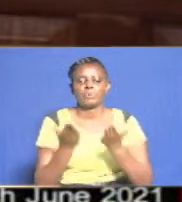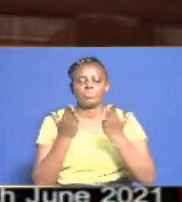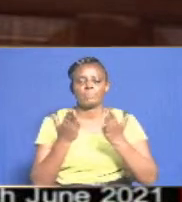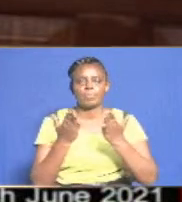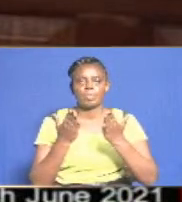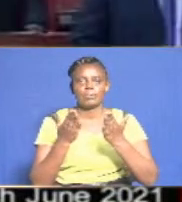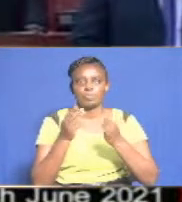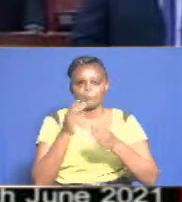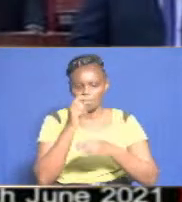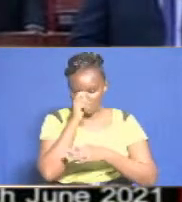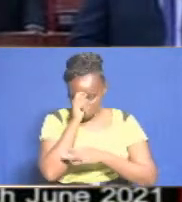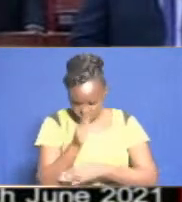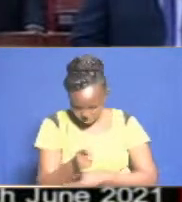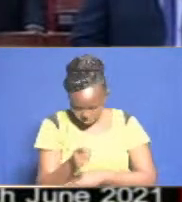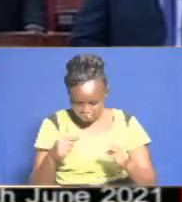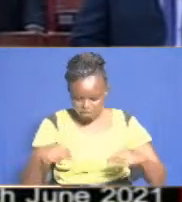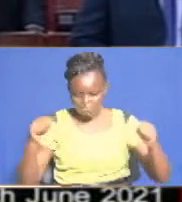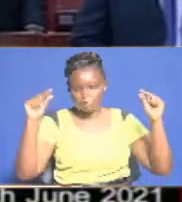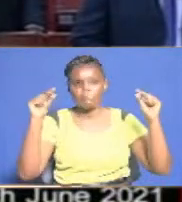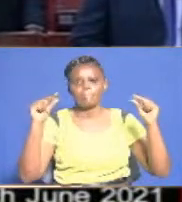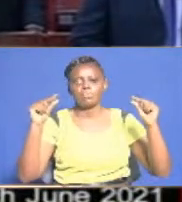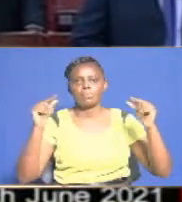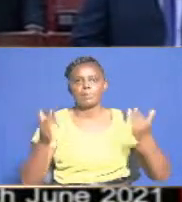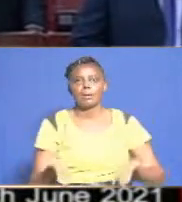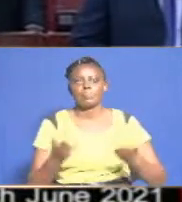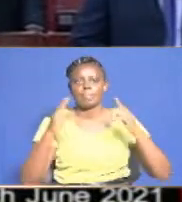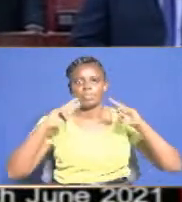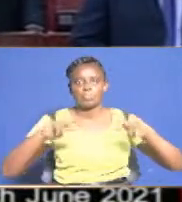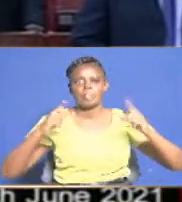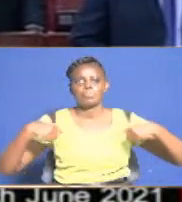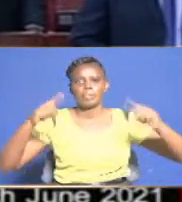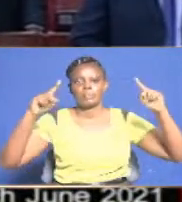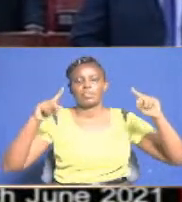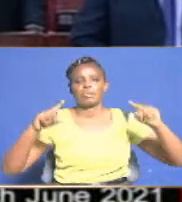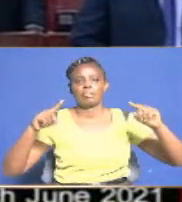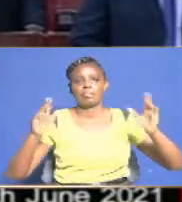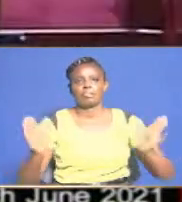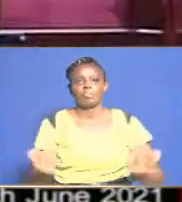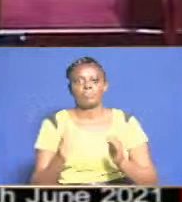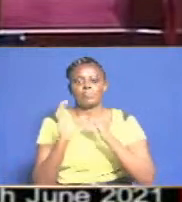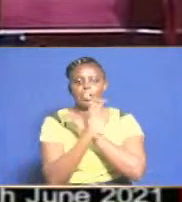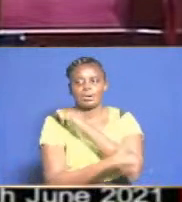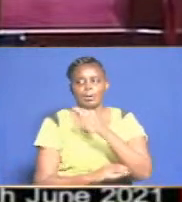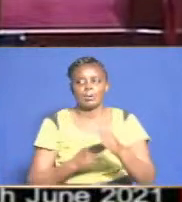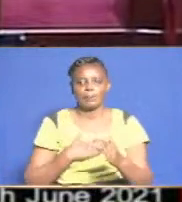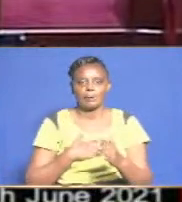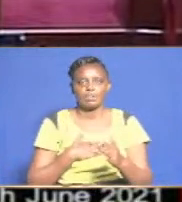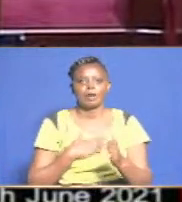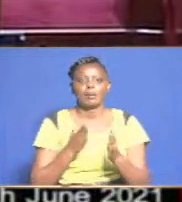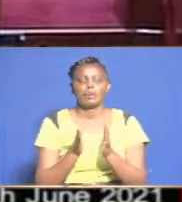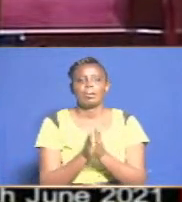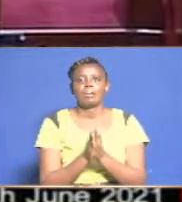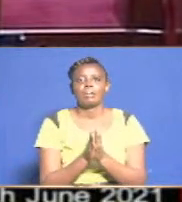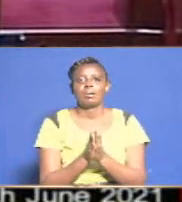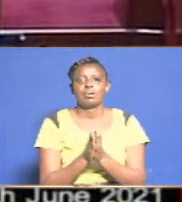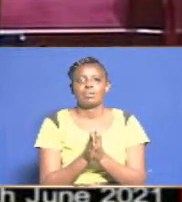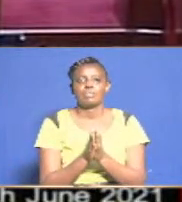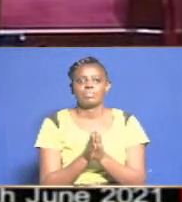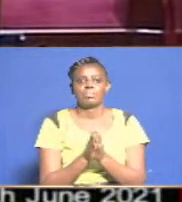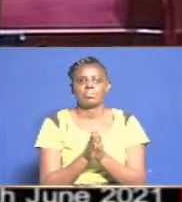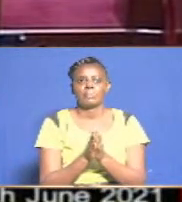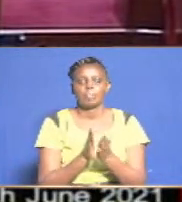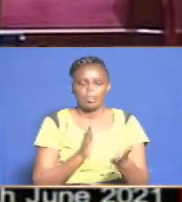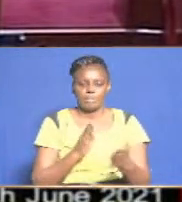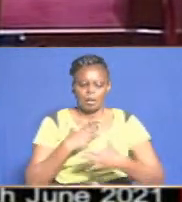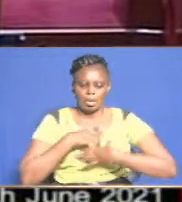and glory, and to advance the peace, prosperity, and welfare of our country and of those whose interests are